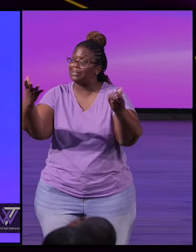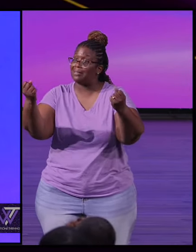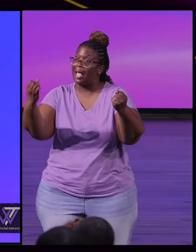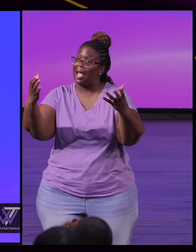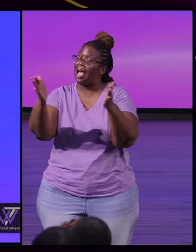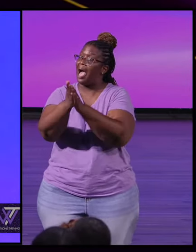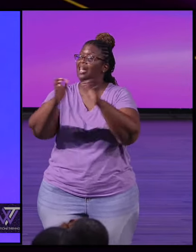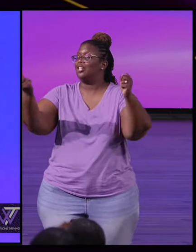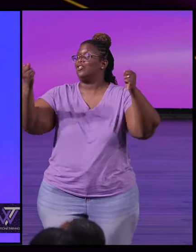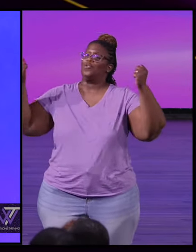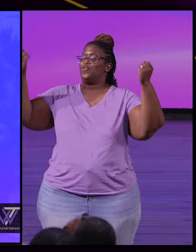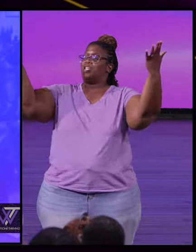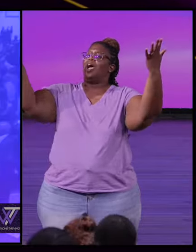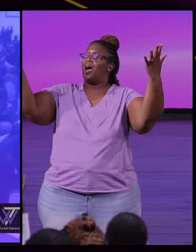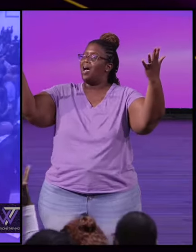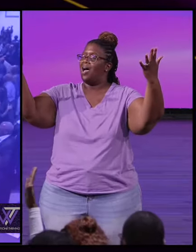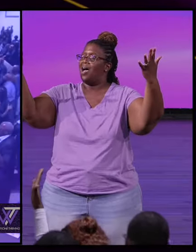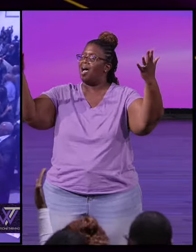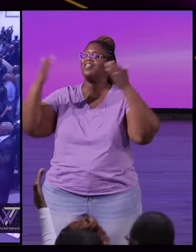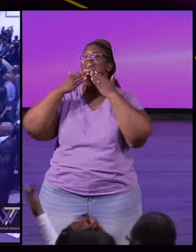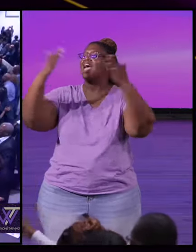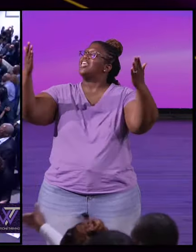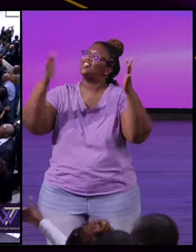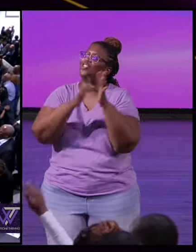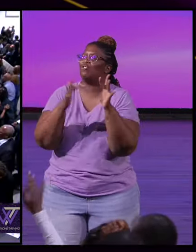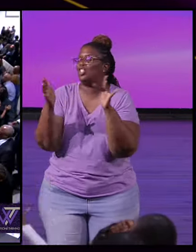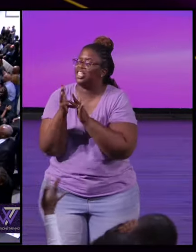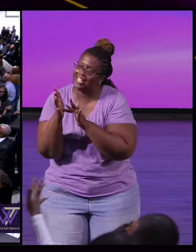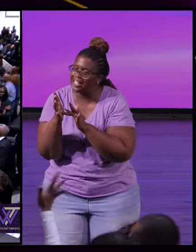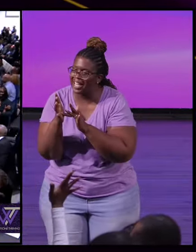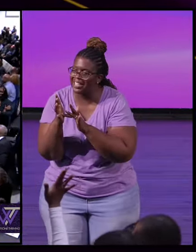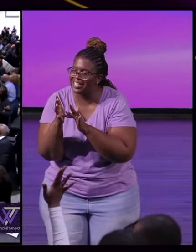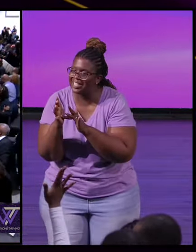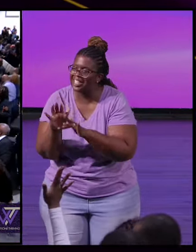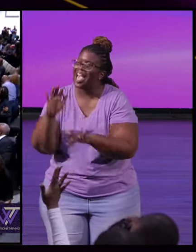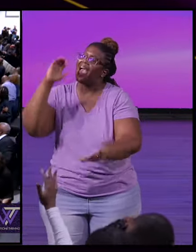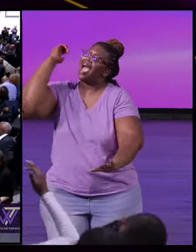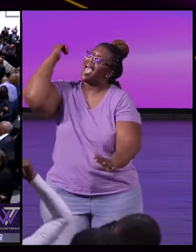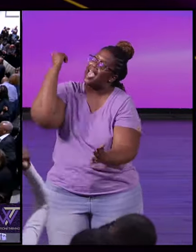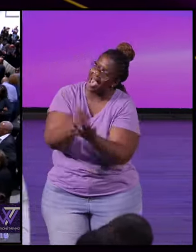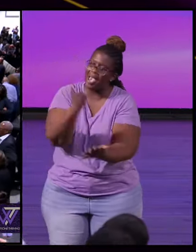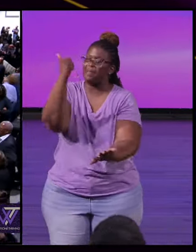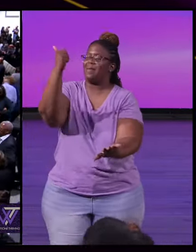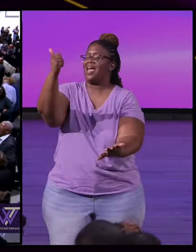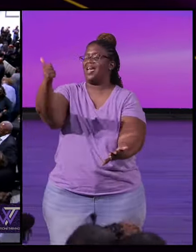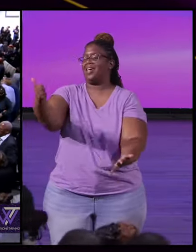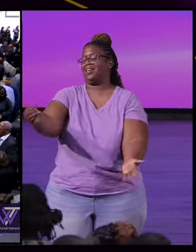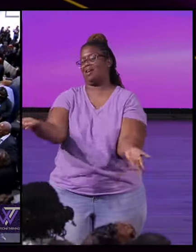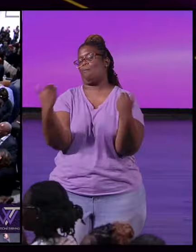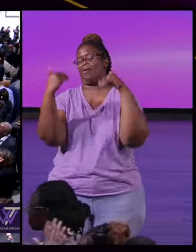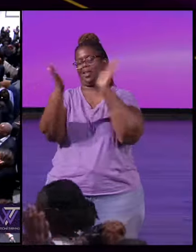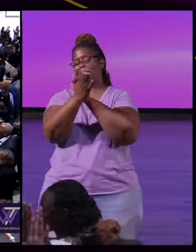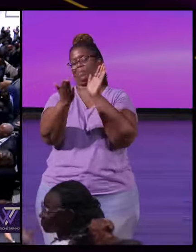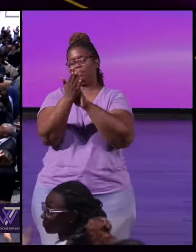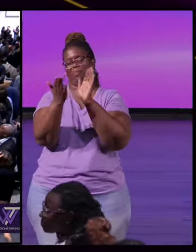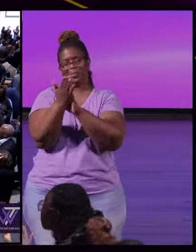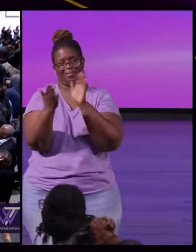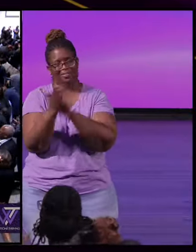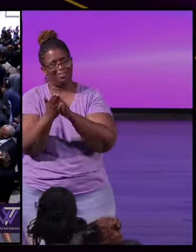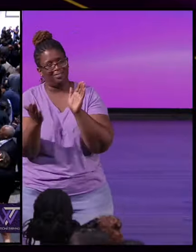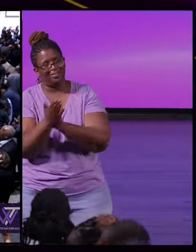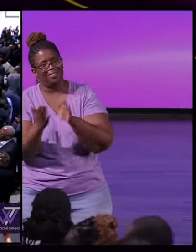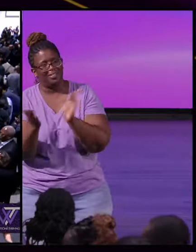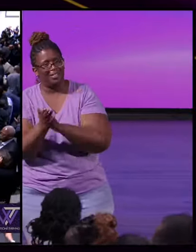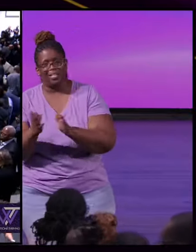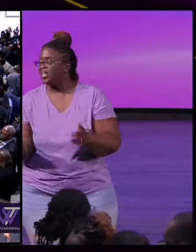said, hallelujah. Thank you, Jesus. And amen. Come on, clap your hands. Come on, y'all.